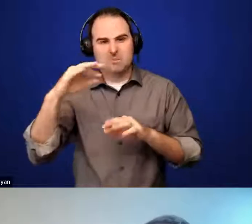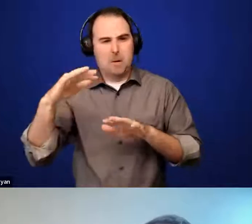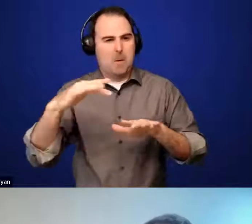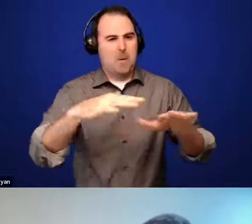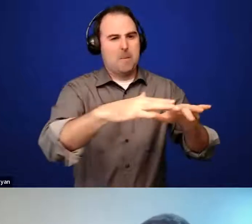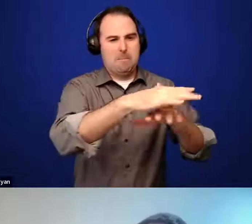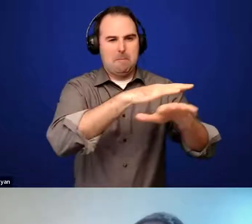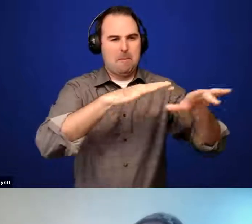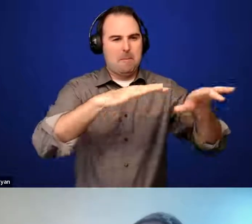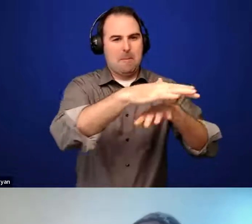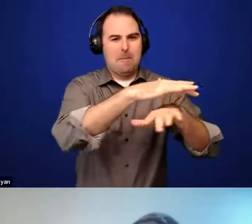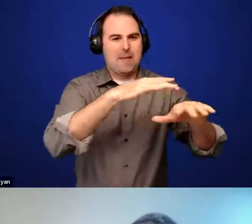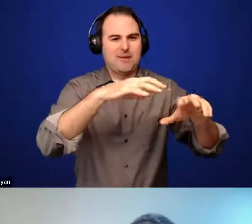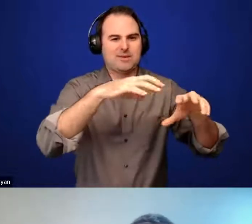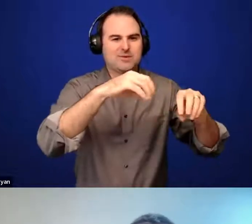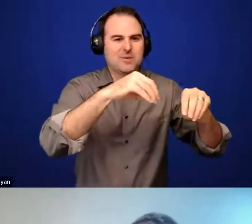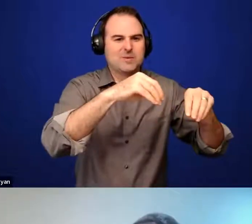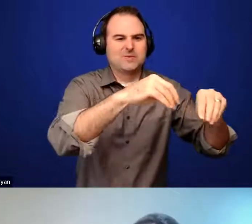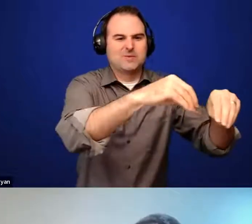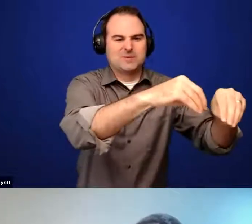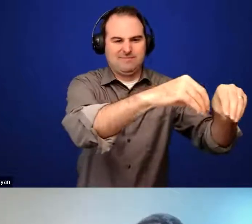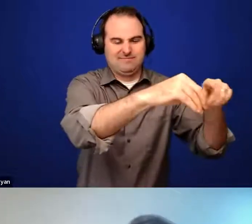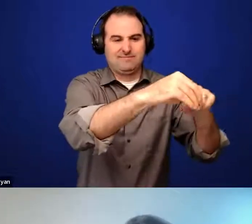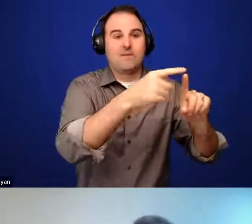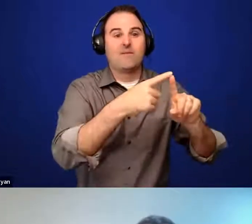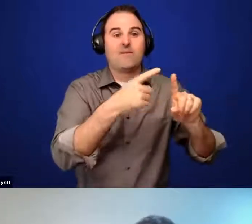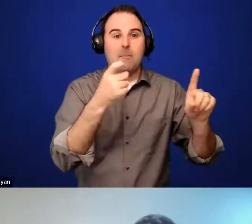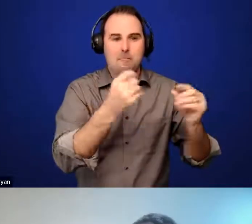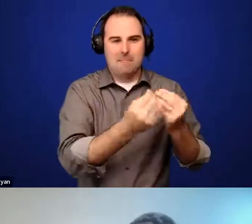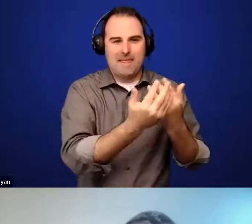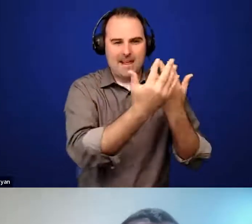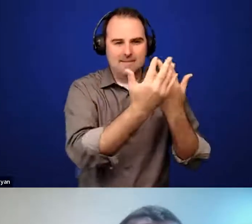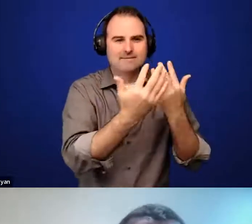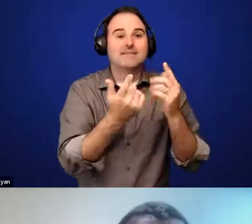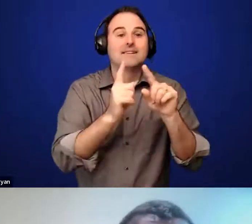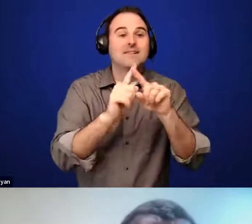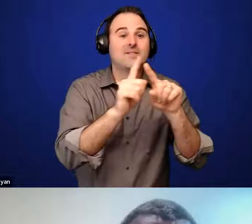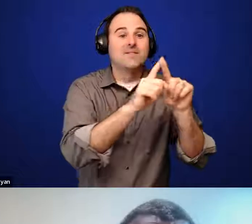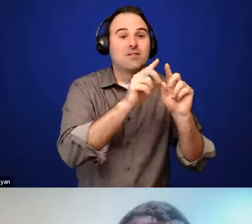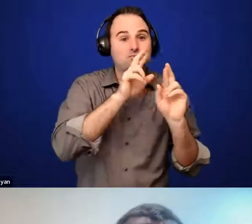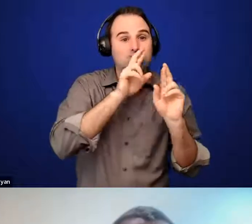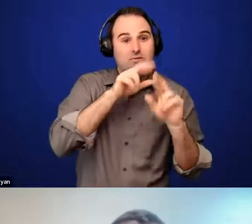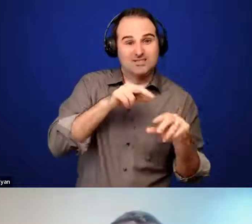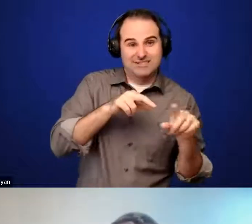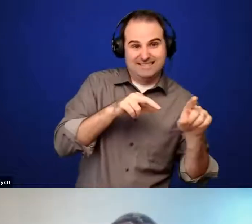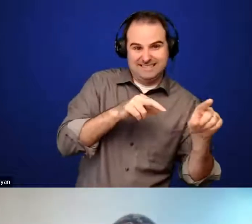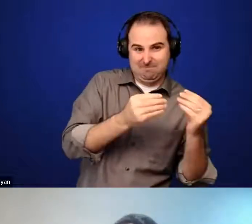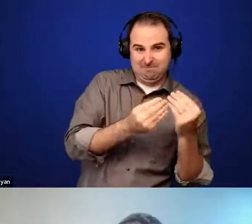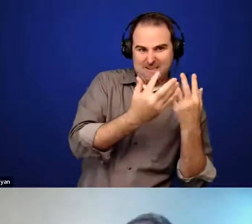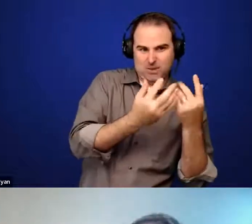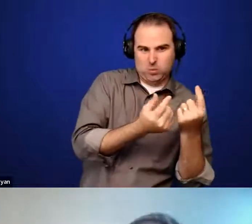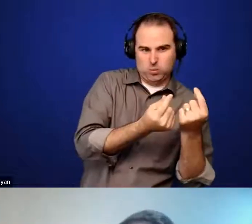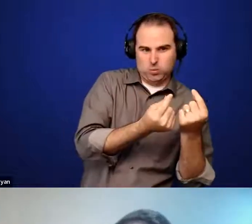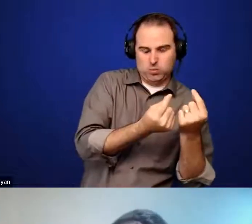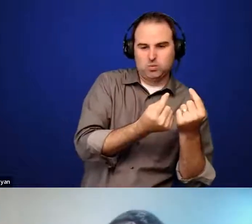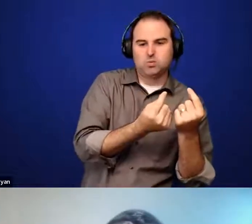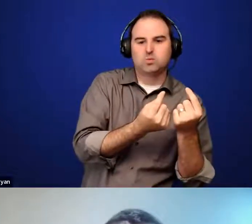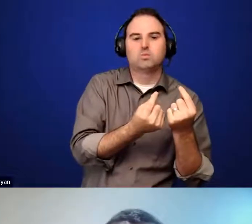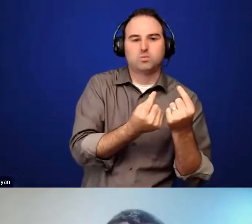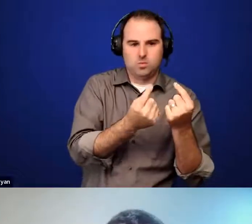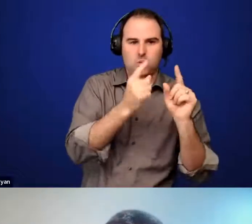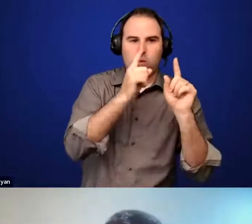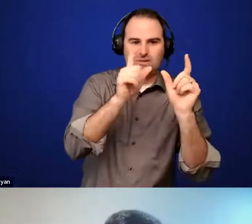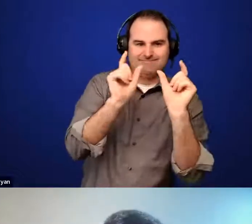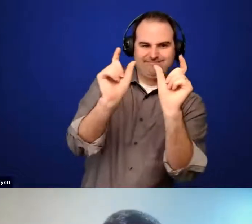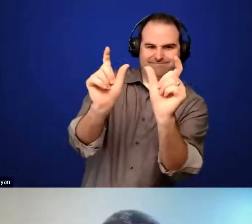biomass from the plant and the different reaction that the plant causes in order to inhibit